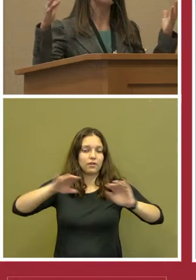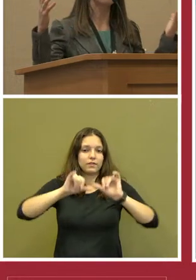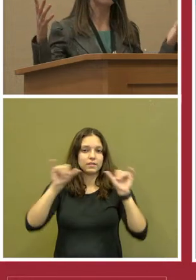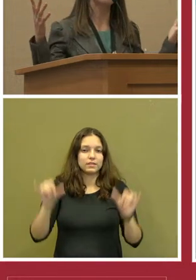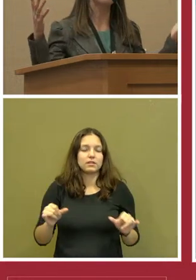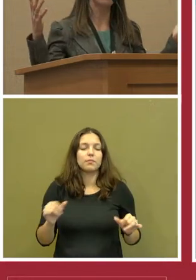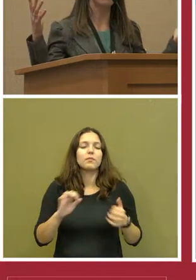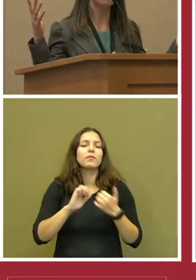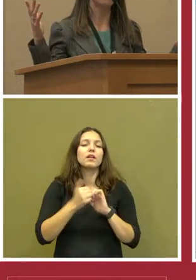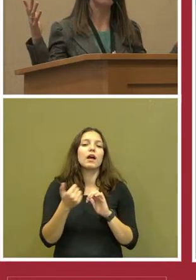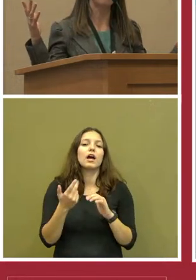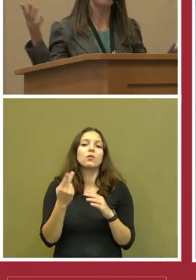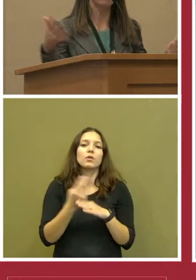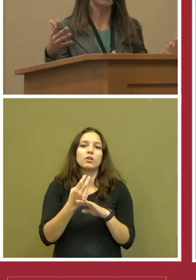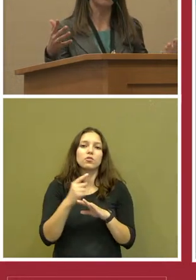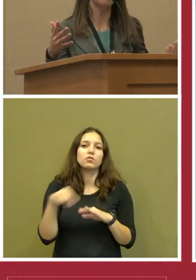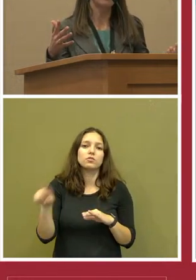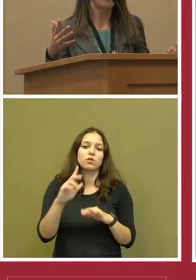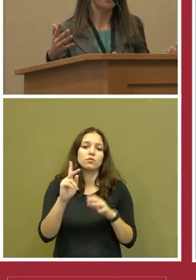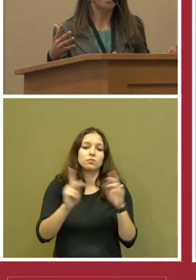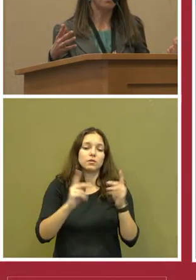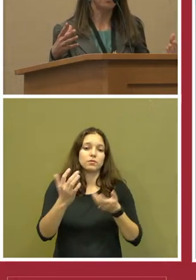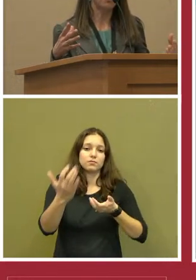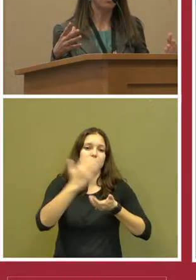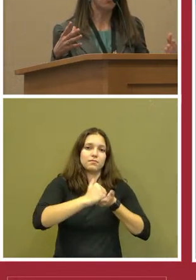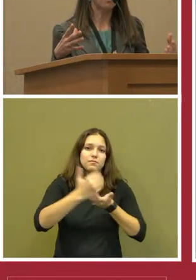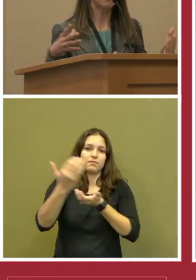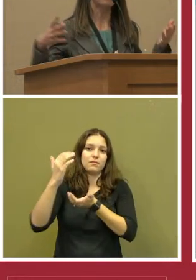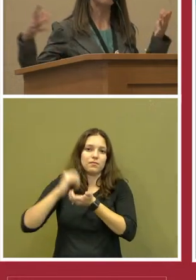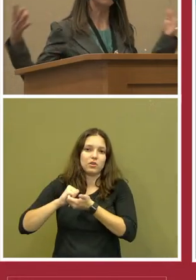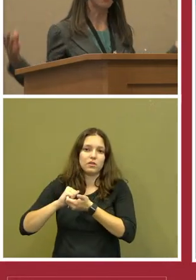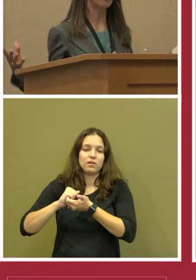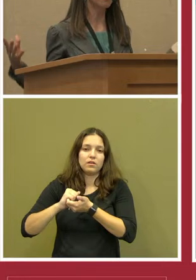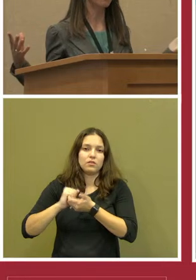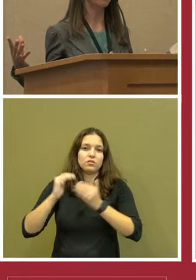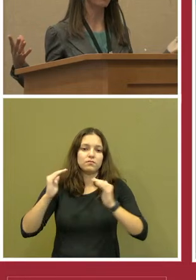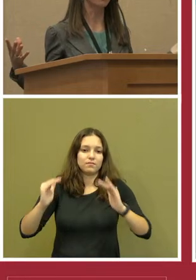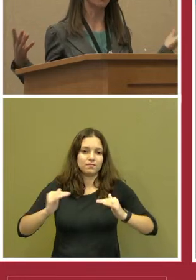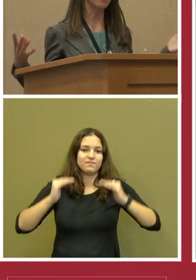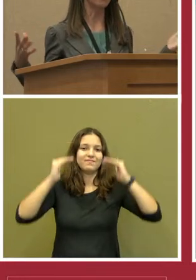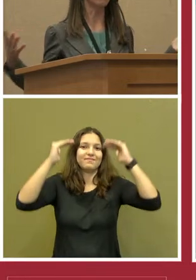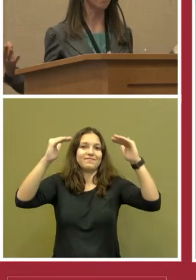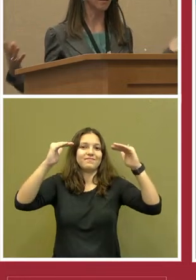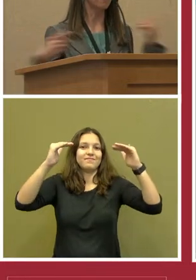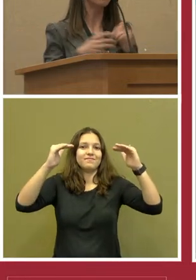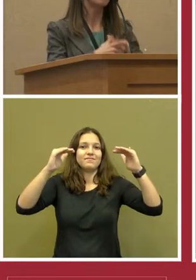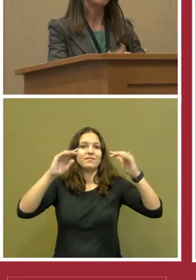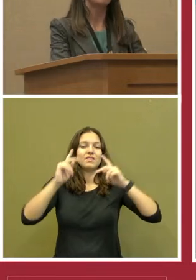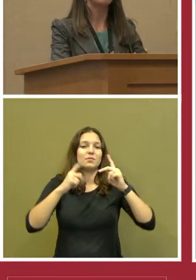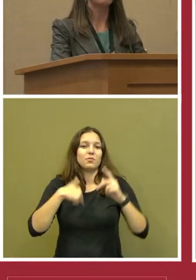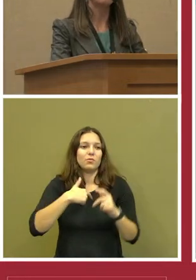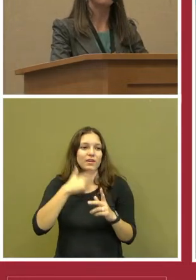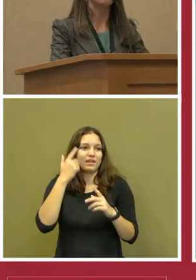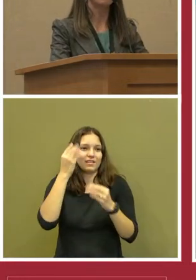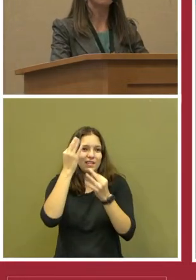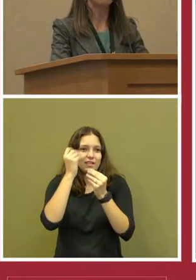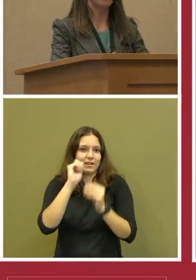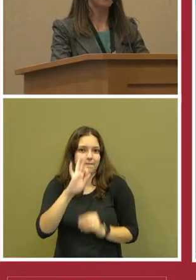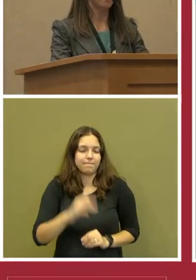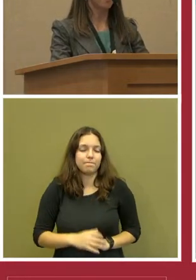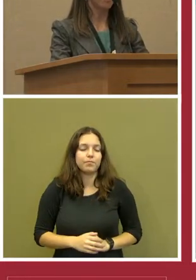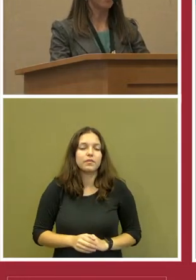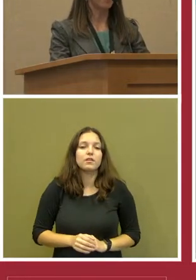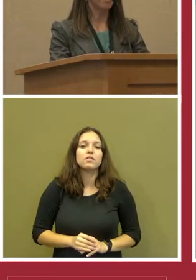use those folks' partnership with us to go one step beyond the folks that we can think of, and